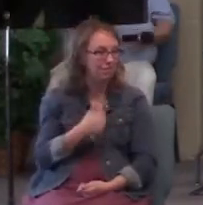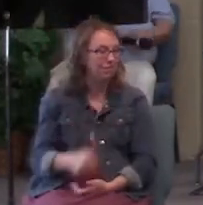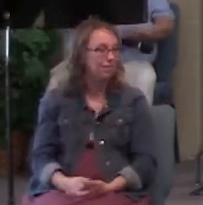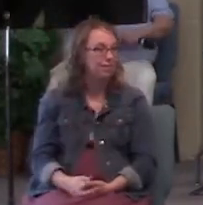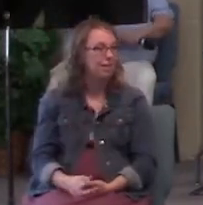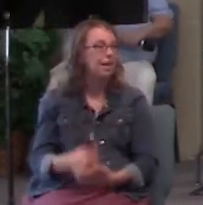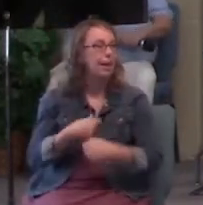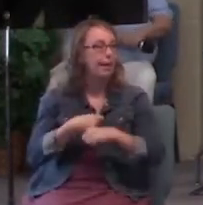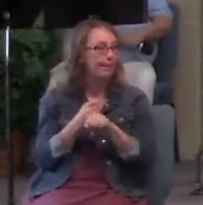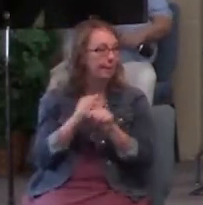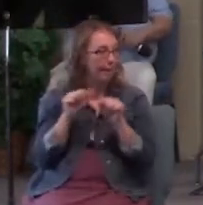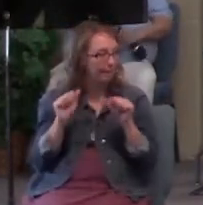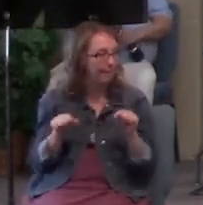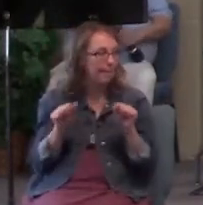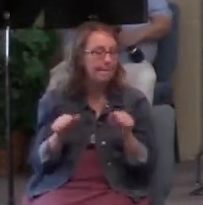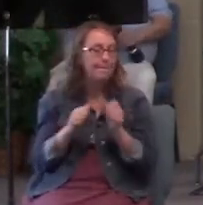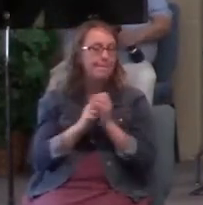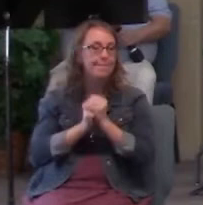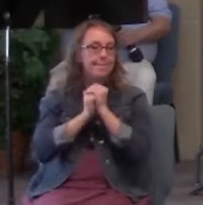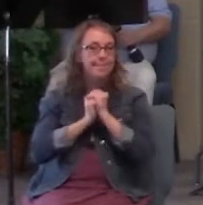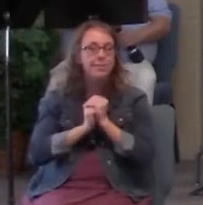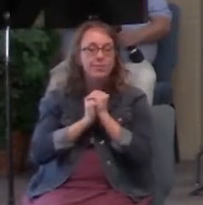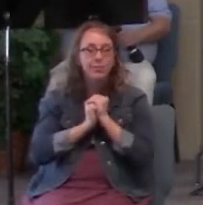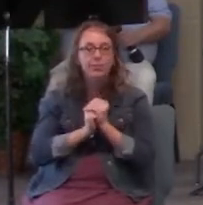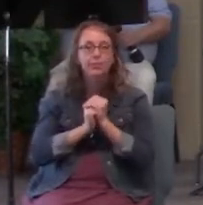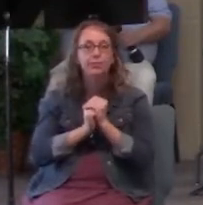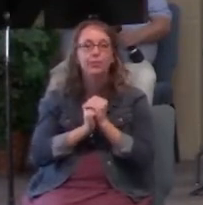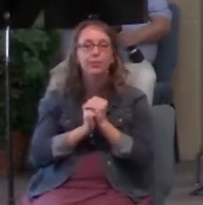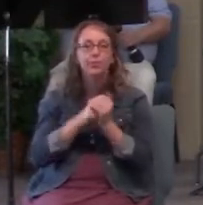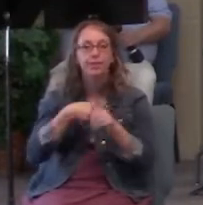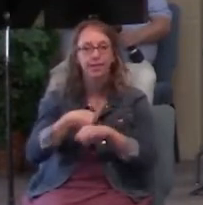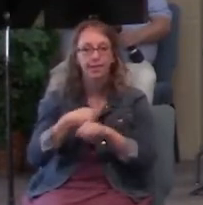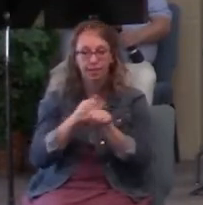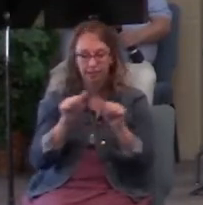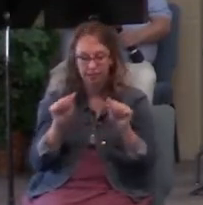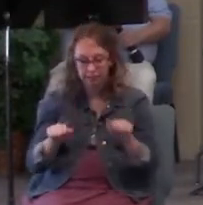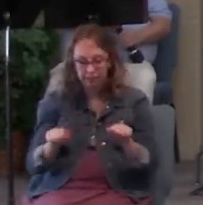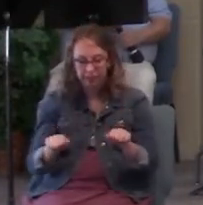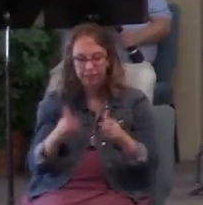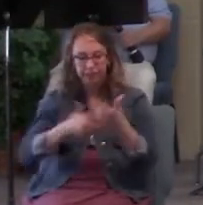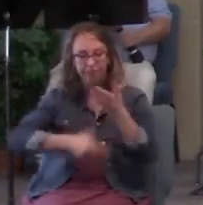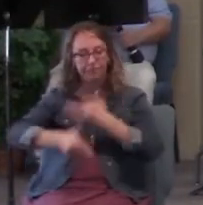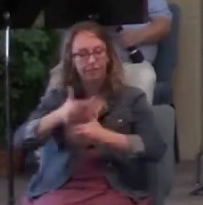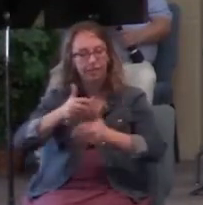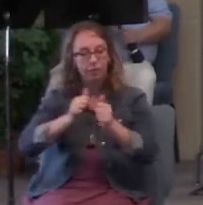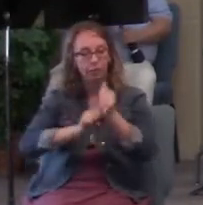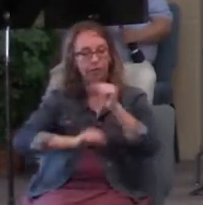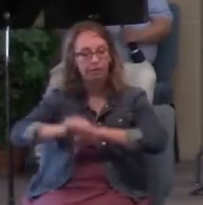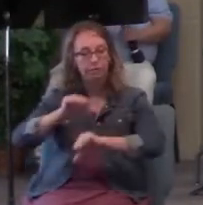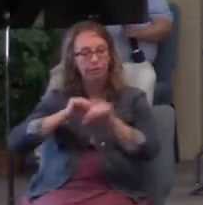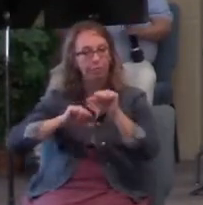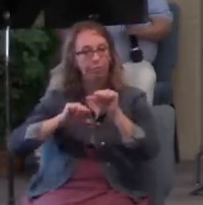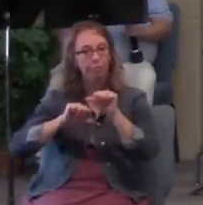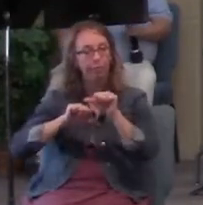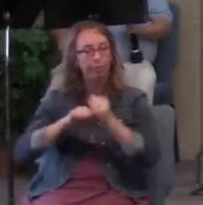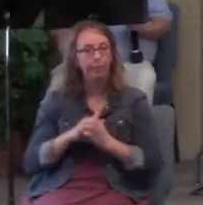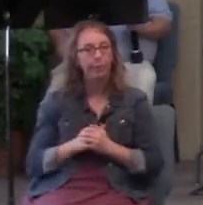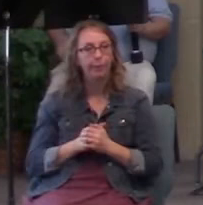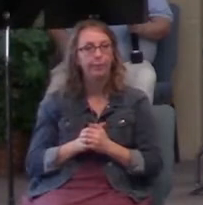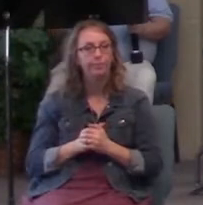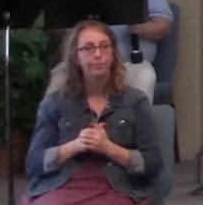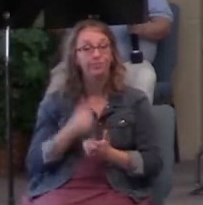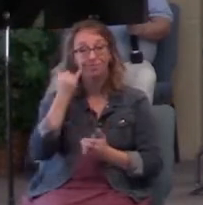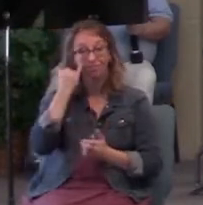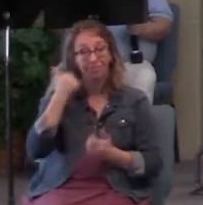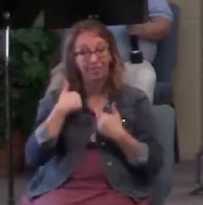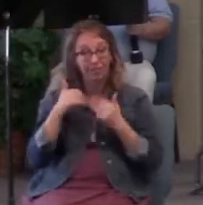makes it possible for us to worship Him, who makes it possible for us to fellowship with each other. If you've got a